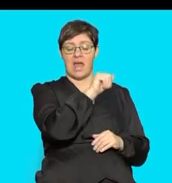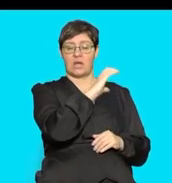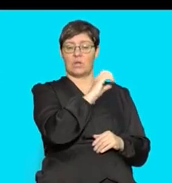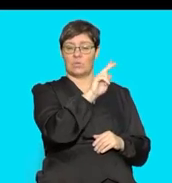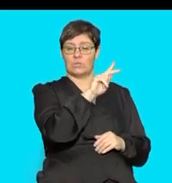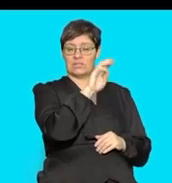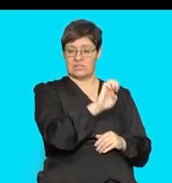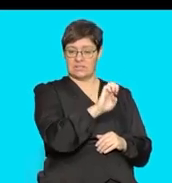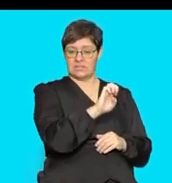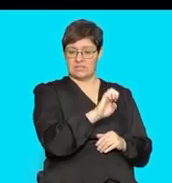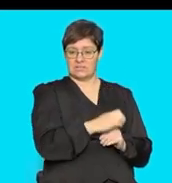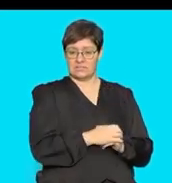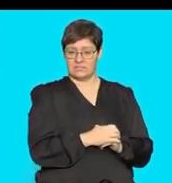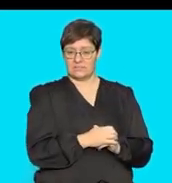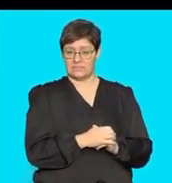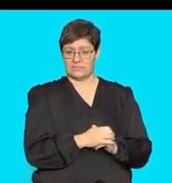angle.